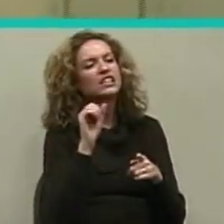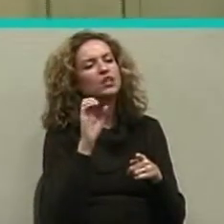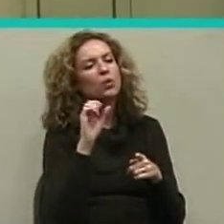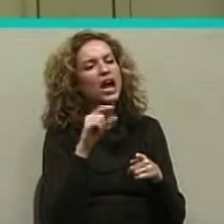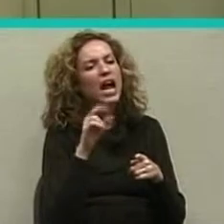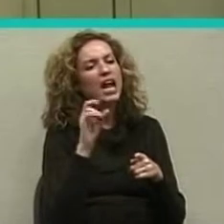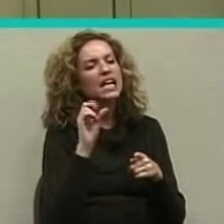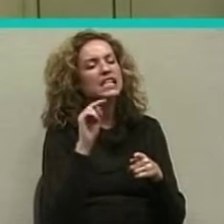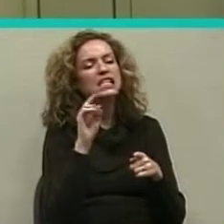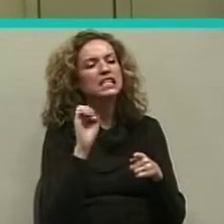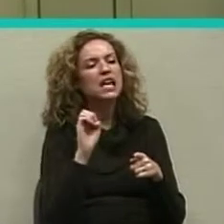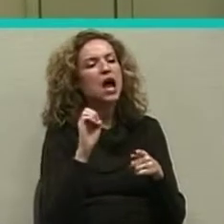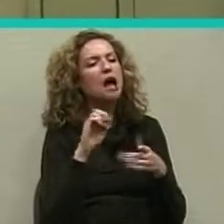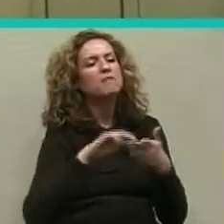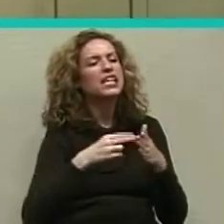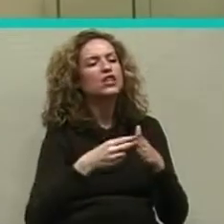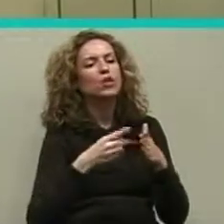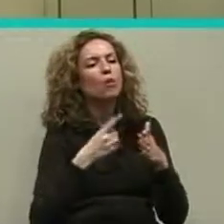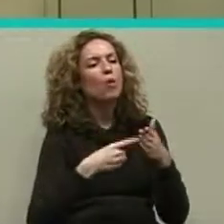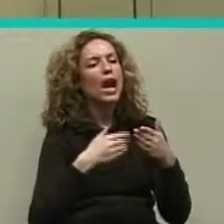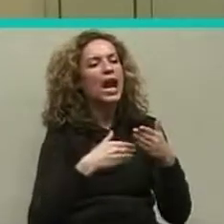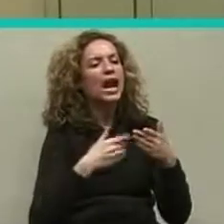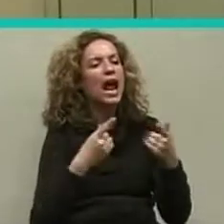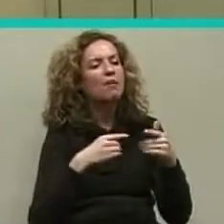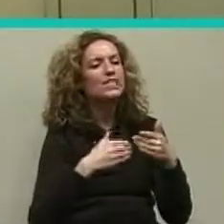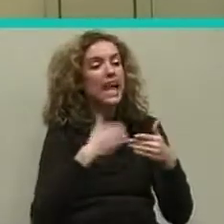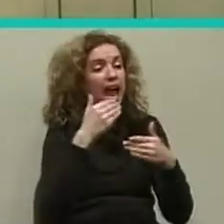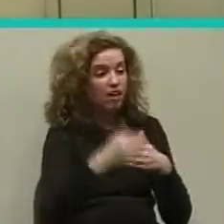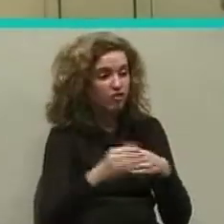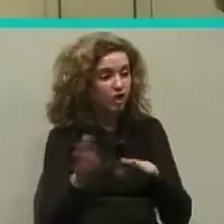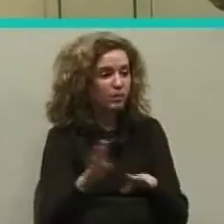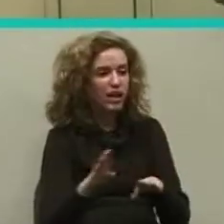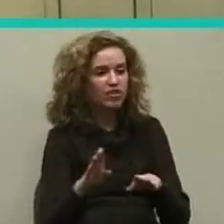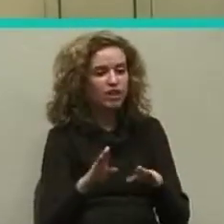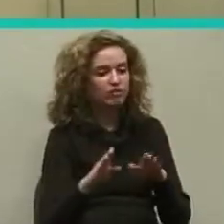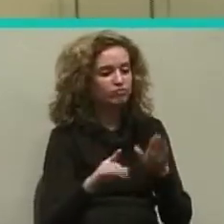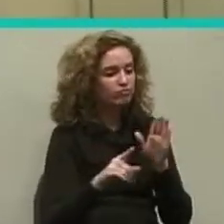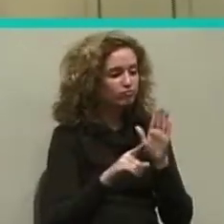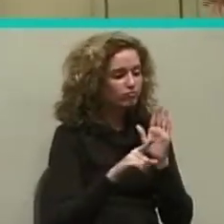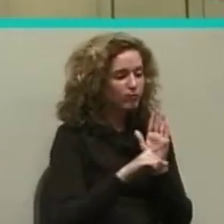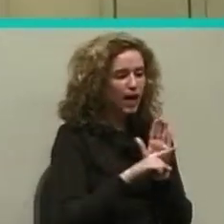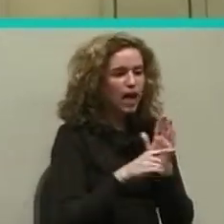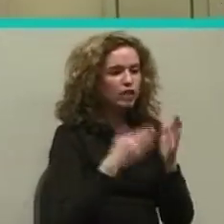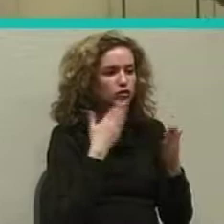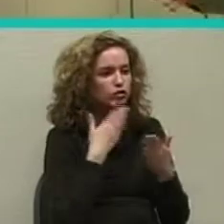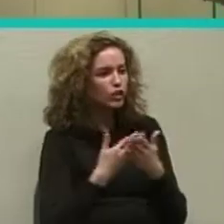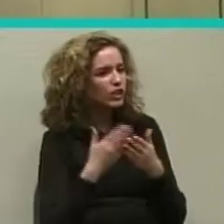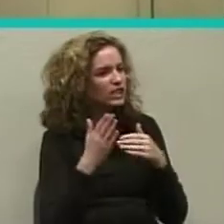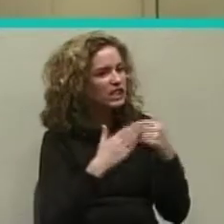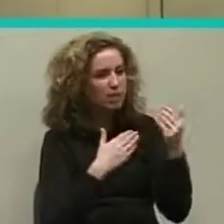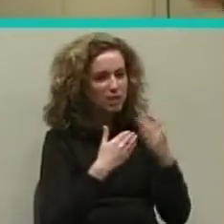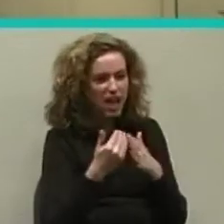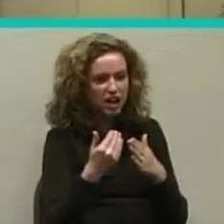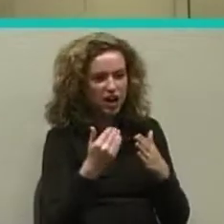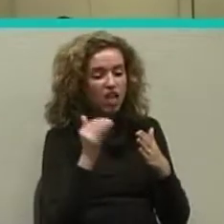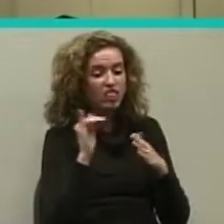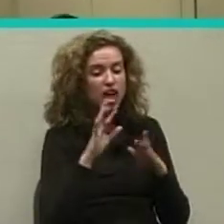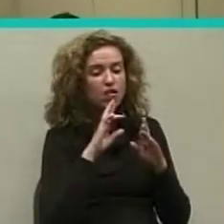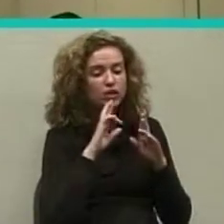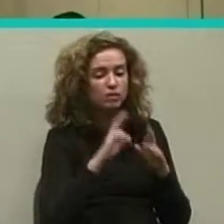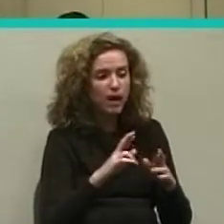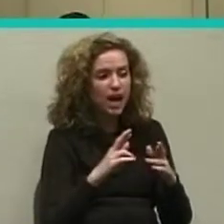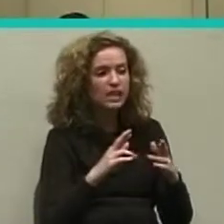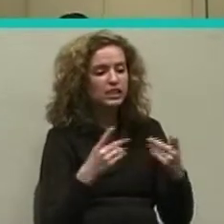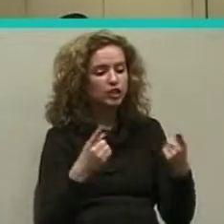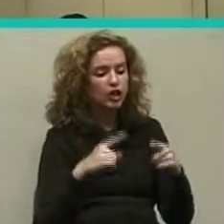behavior. Okay? It doesn't mean good, bad, or indifferent. It's just, this response occurred immediately contingent